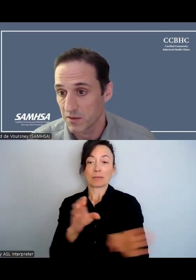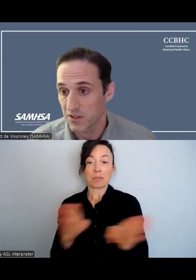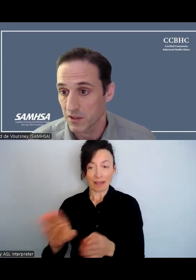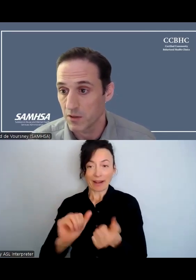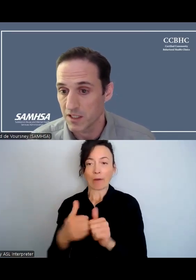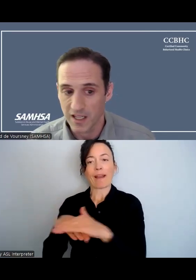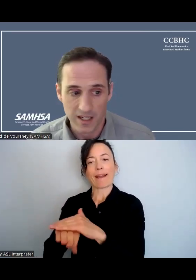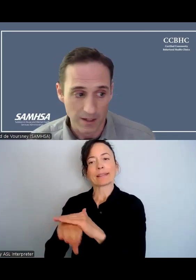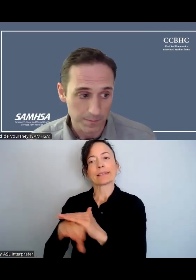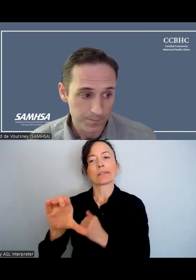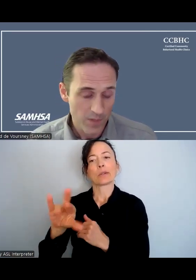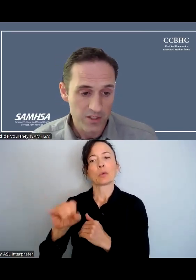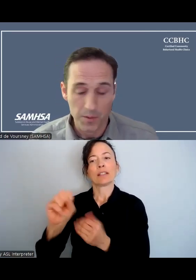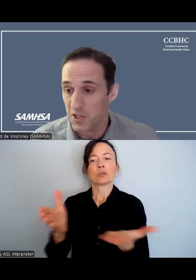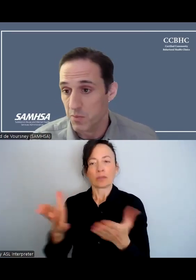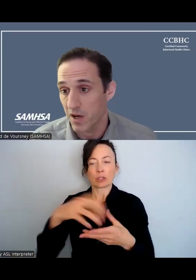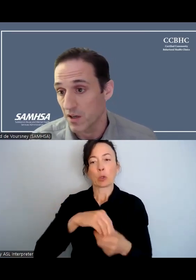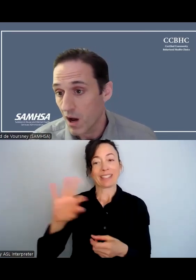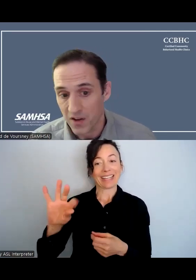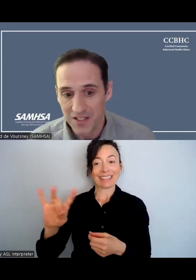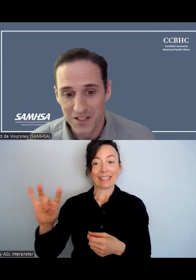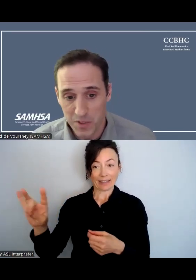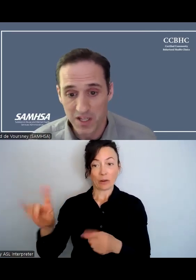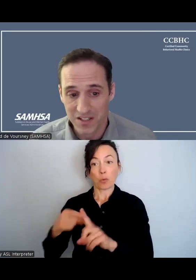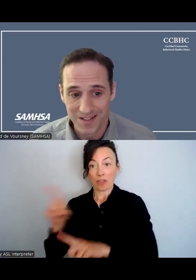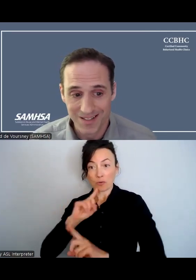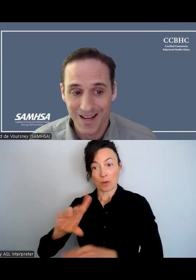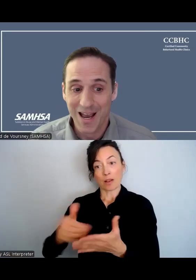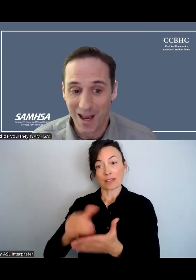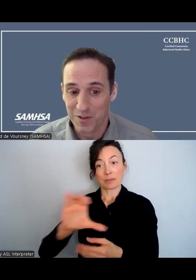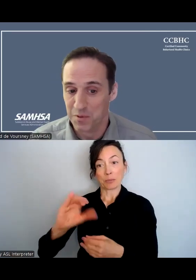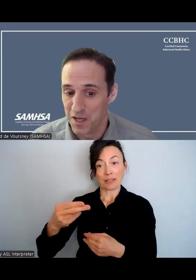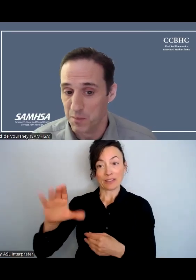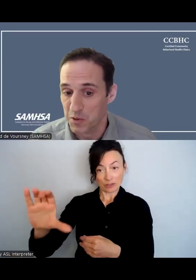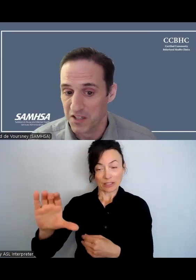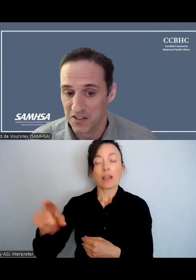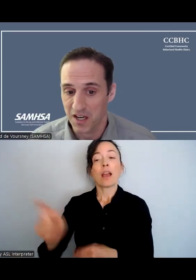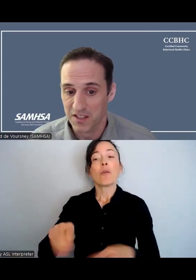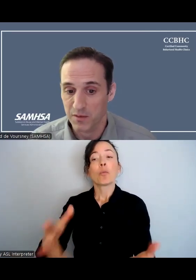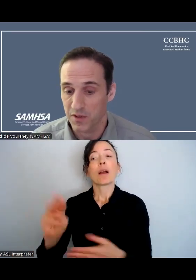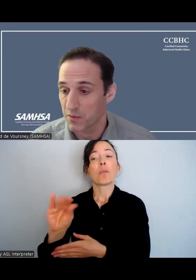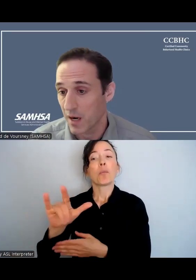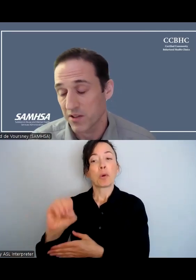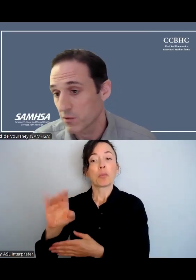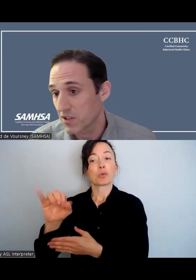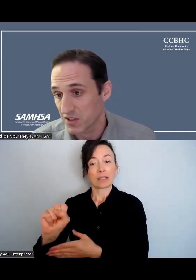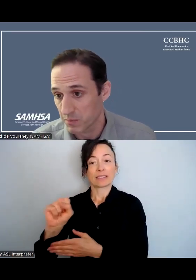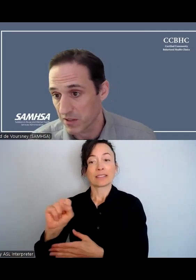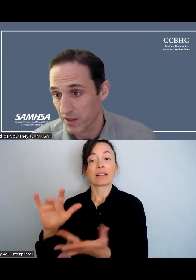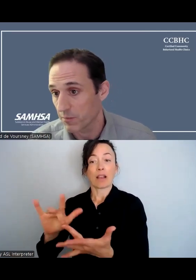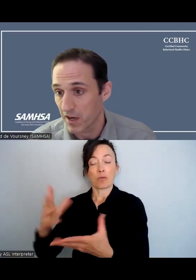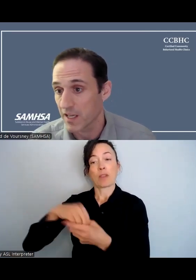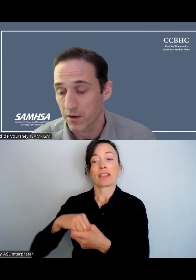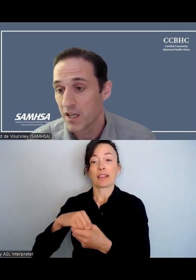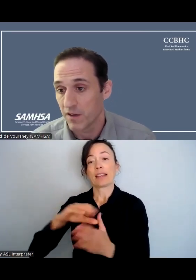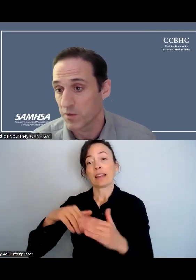crisis services, including 988. So when they respond, all CCBHCs have to provide a mobile crisis contact within 3 hours. And of course, this is based